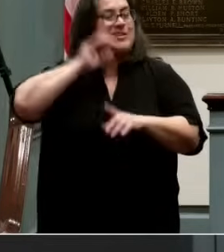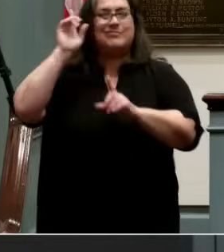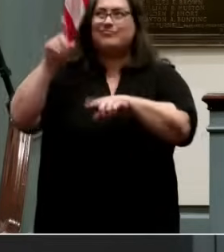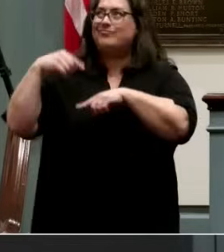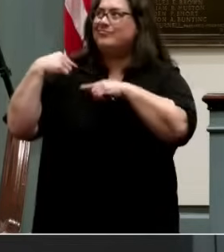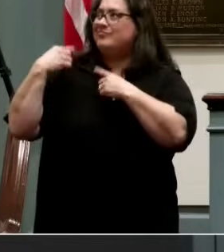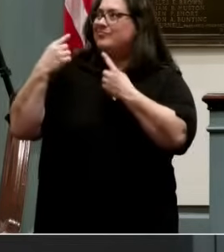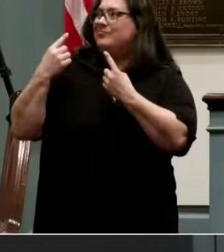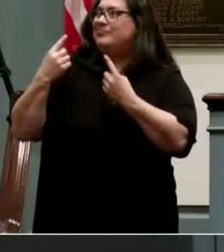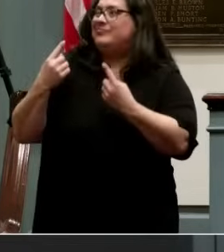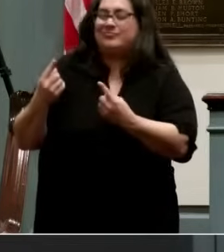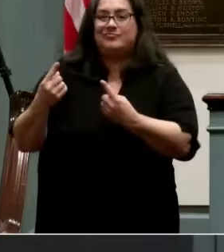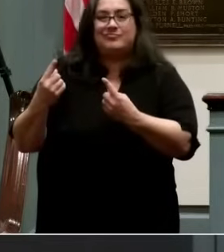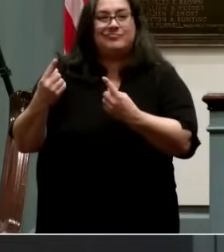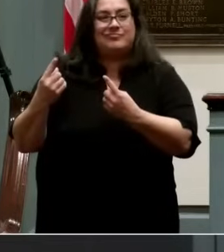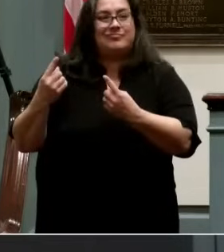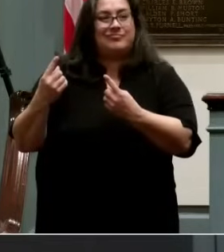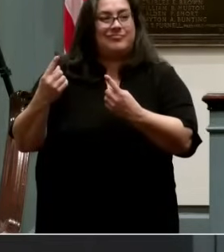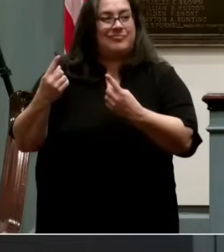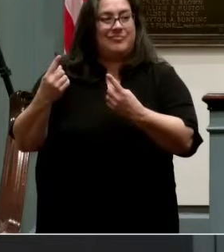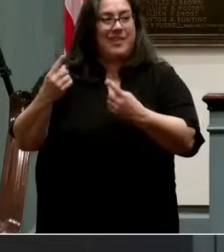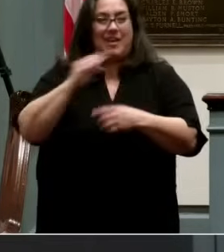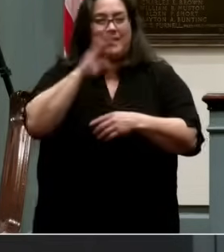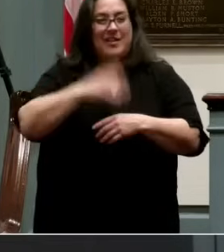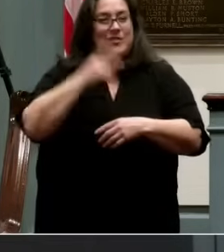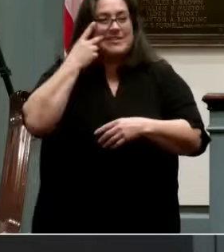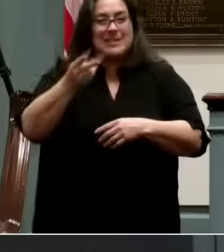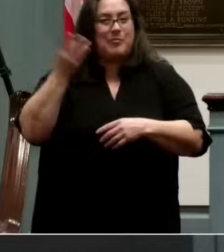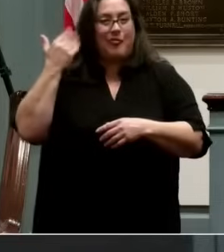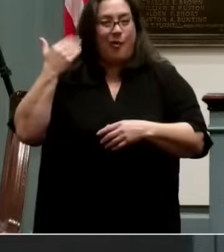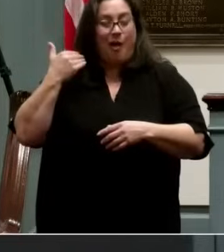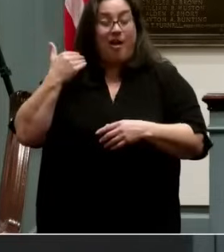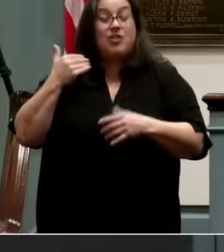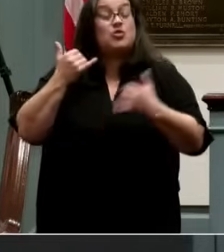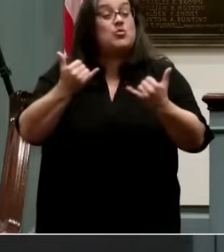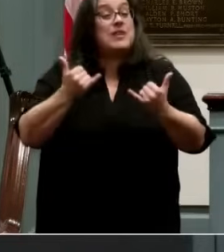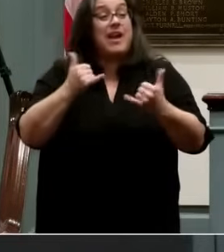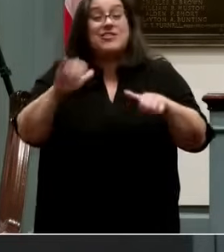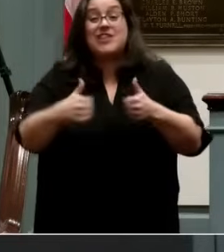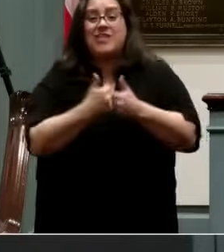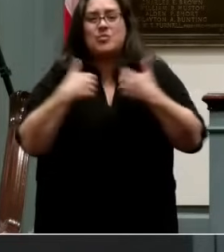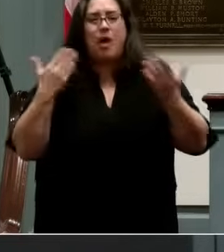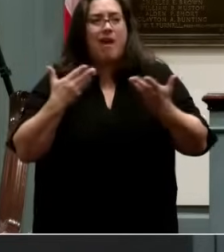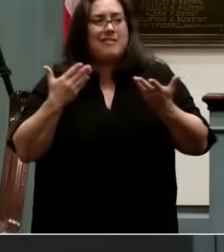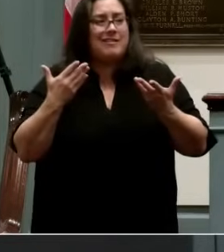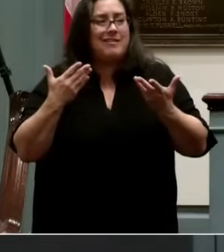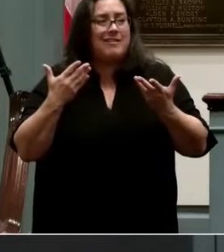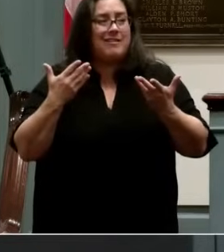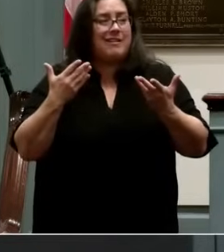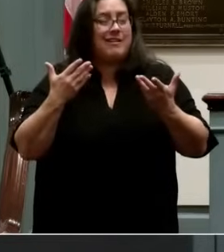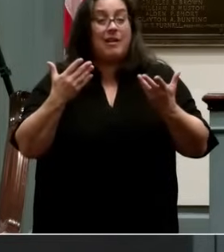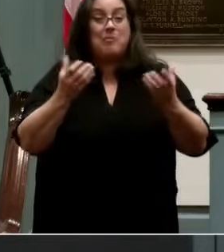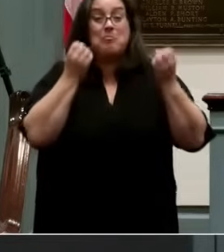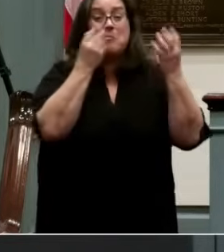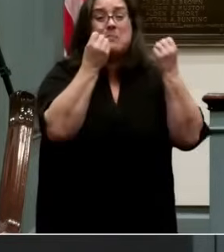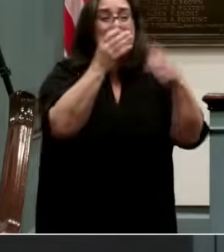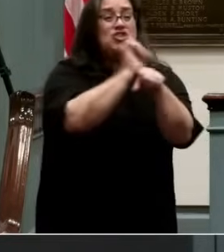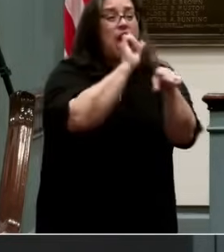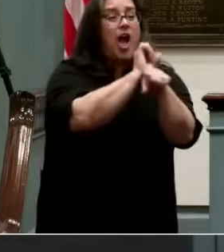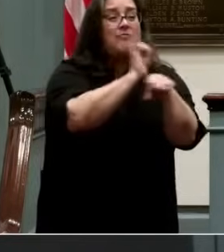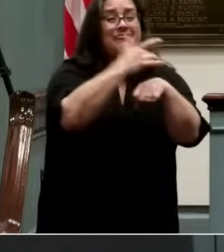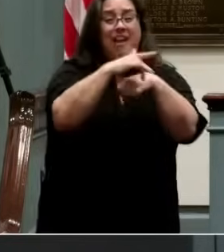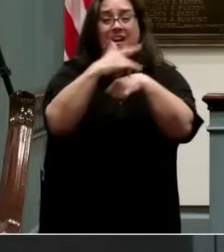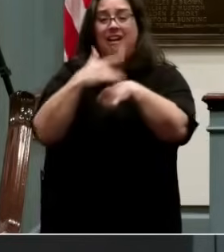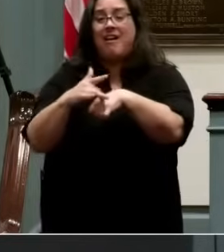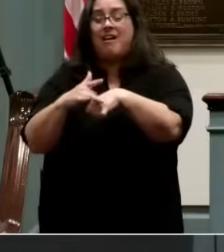in public service. Today, the biggest challenge we have is filling the job openings that are out there. For